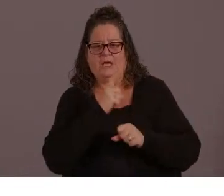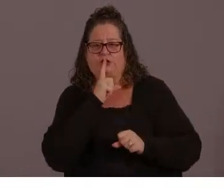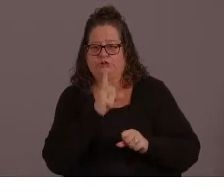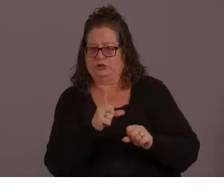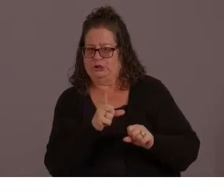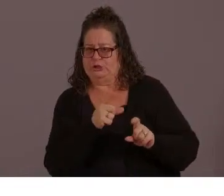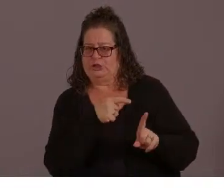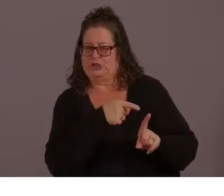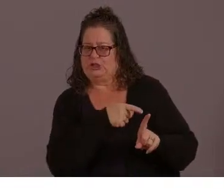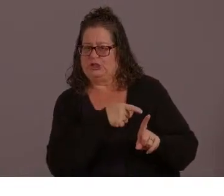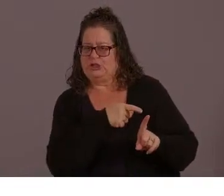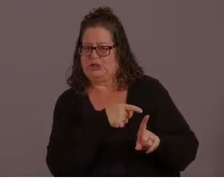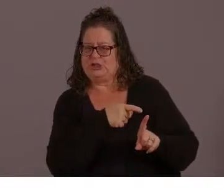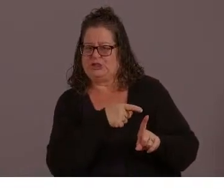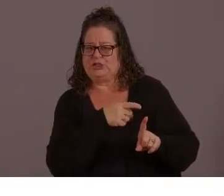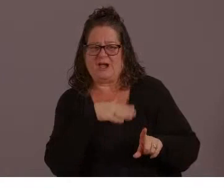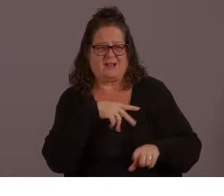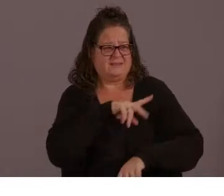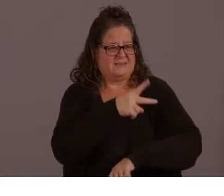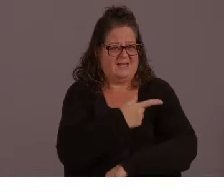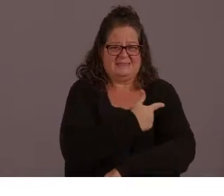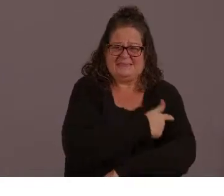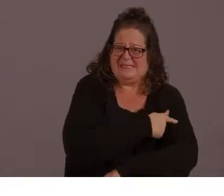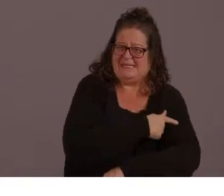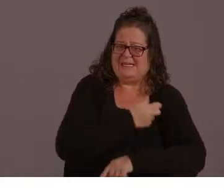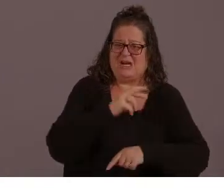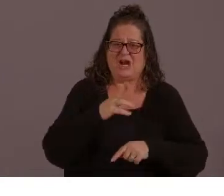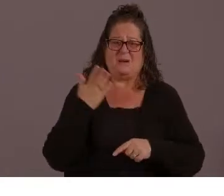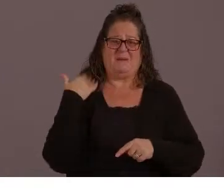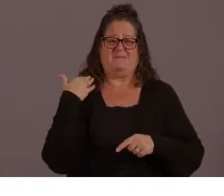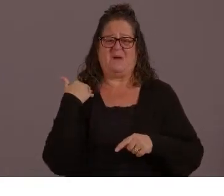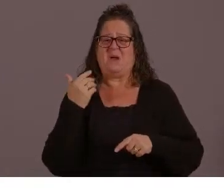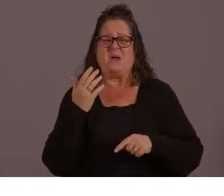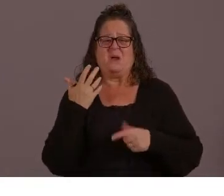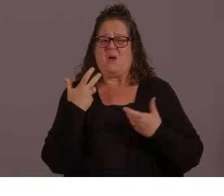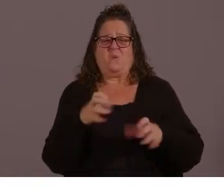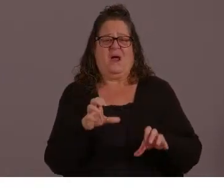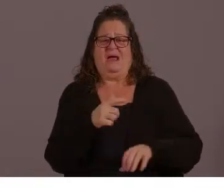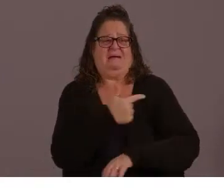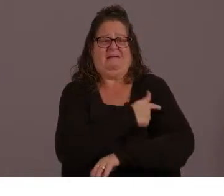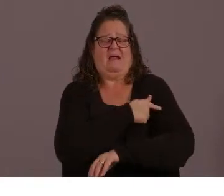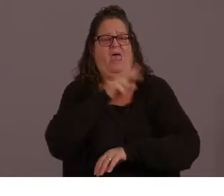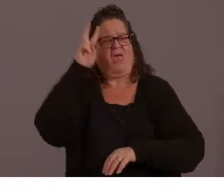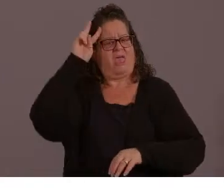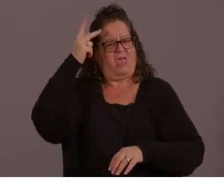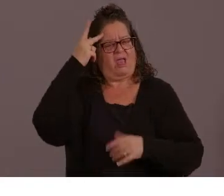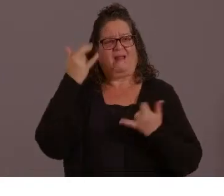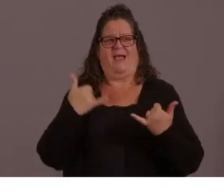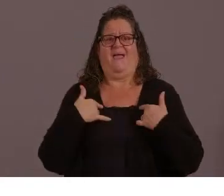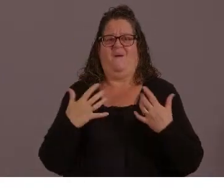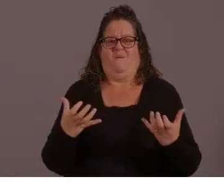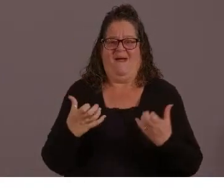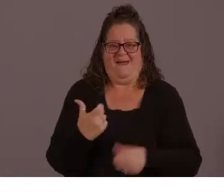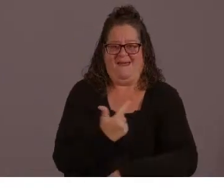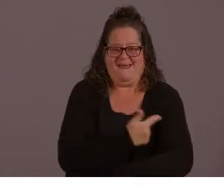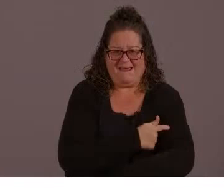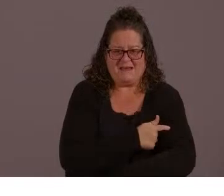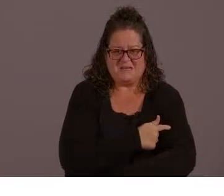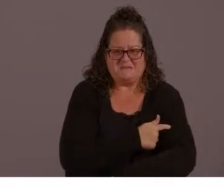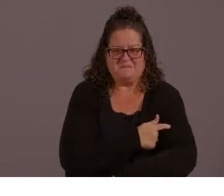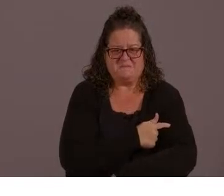second doses or people change their mind, that those vaccinations will continue and there will be opportunities after